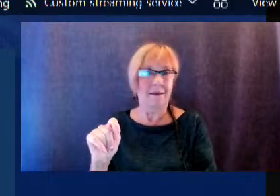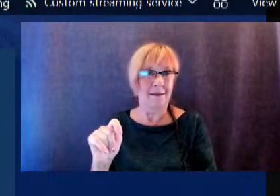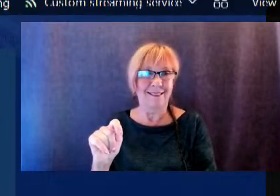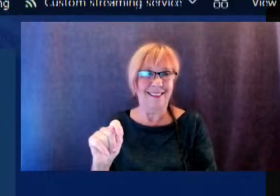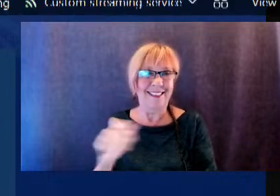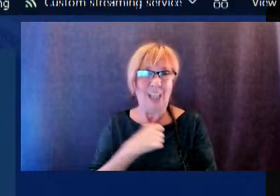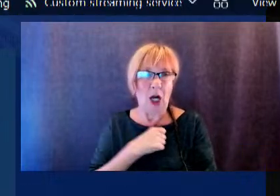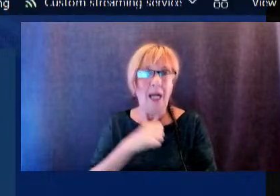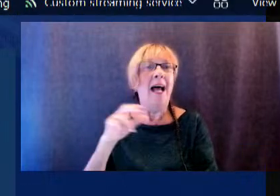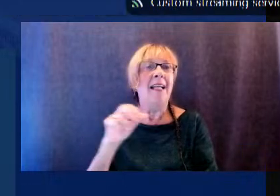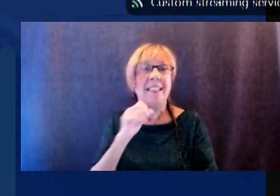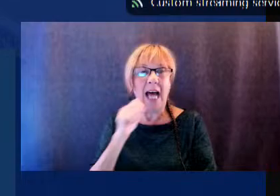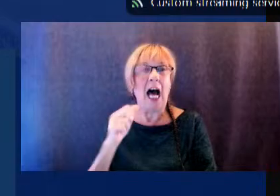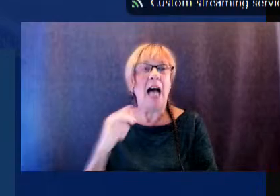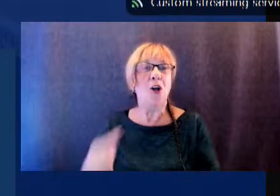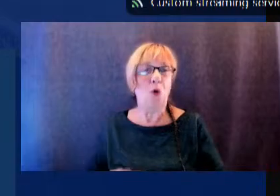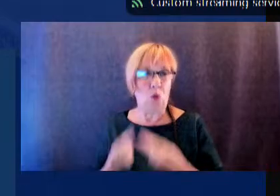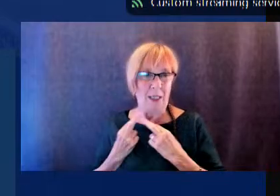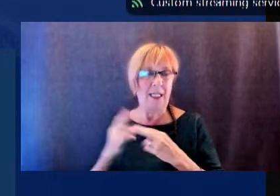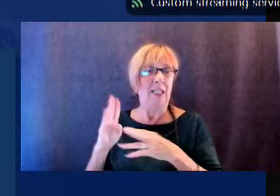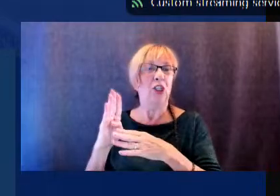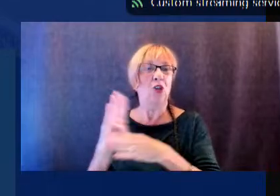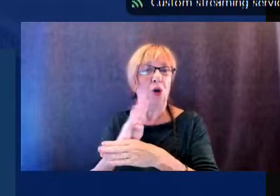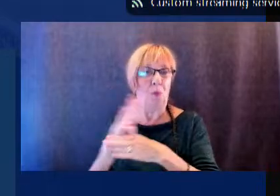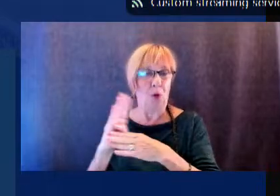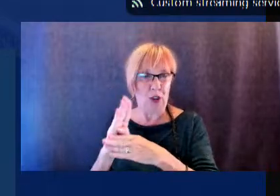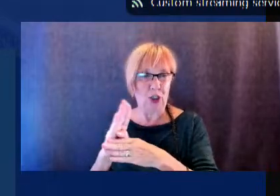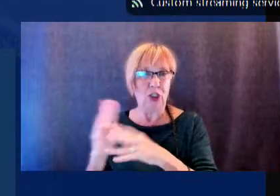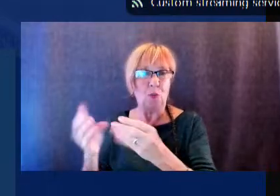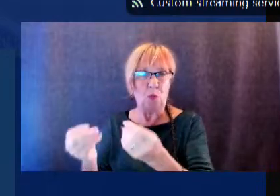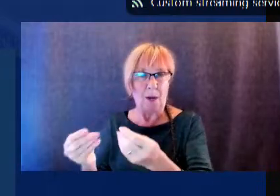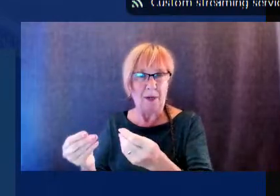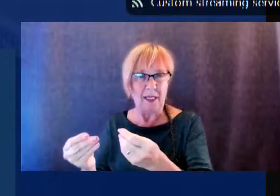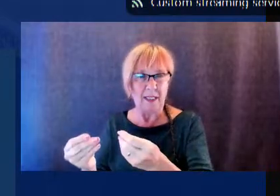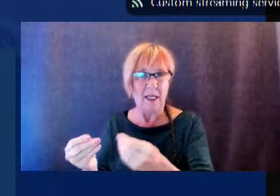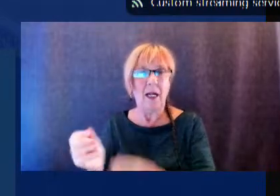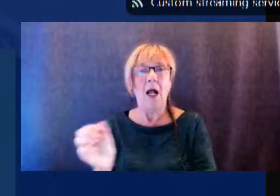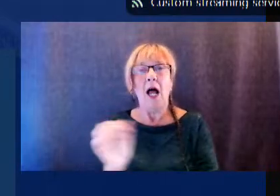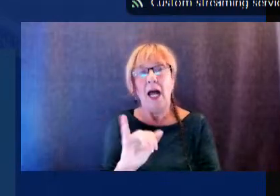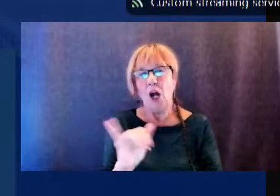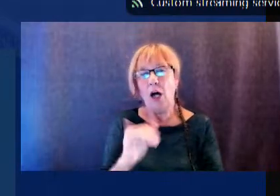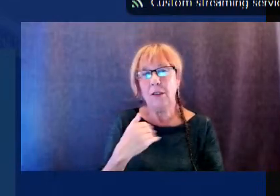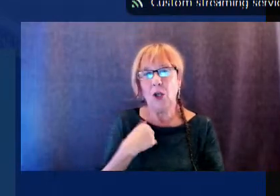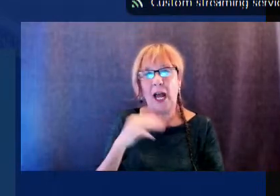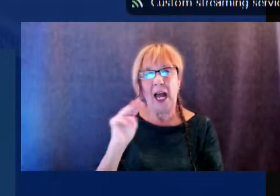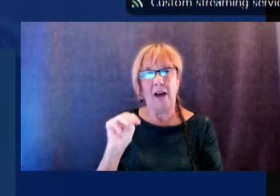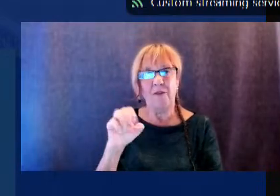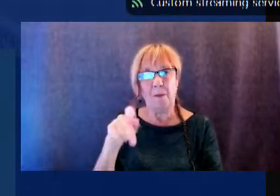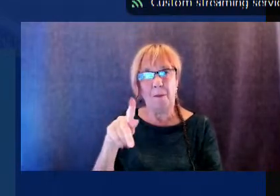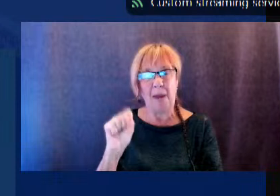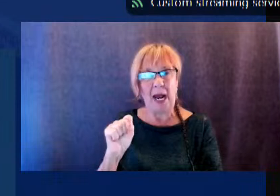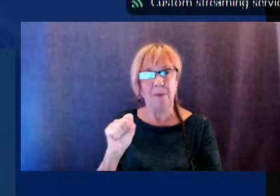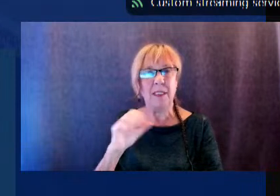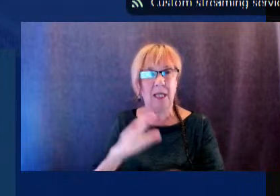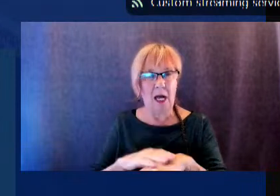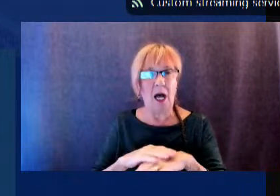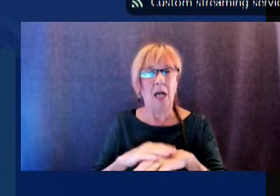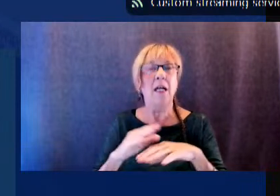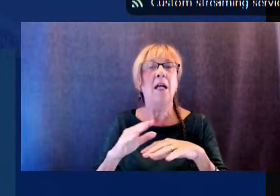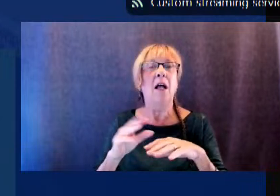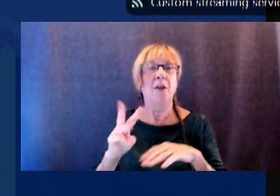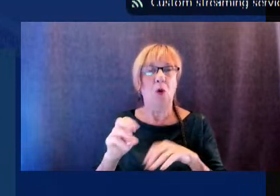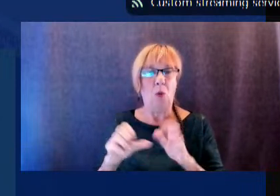non-residential commercial properties. And there's also some maps on there that you can see where you can click and see where that progress is occurring for